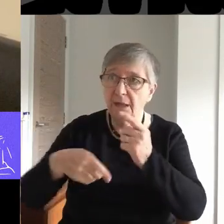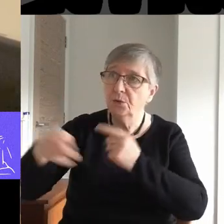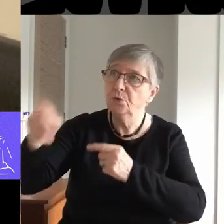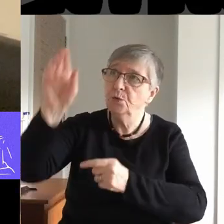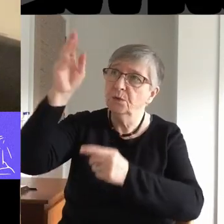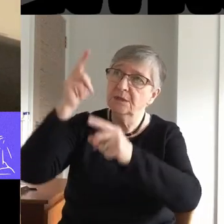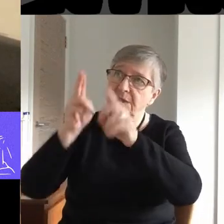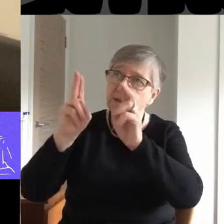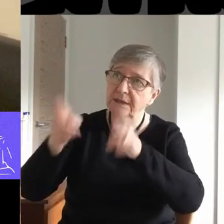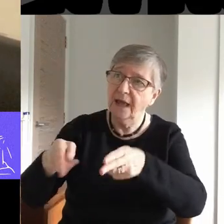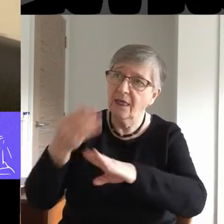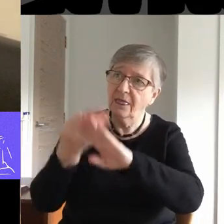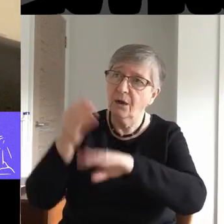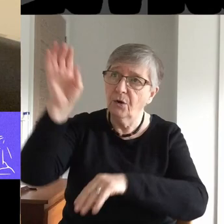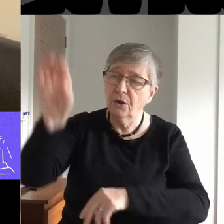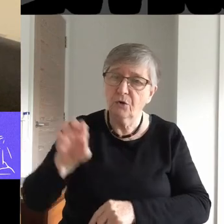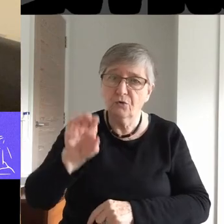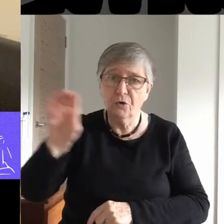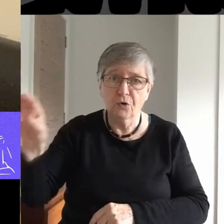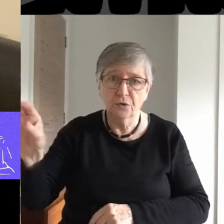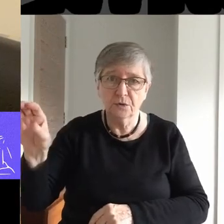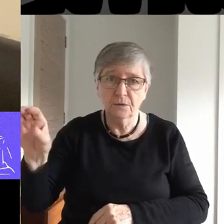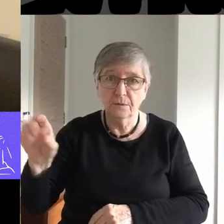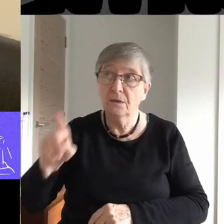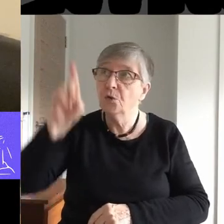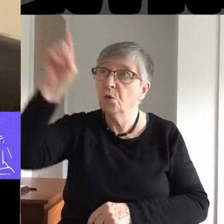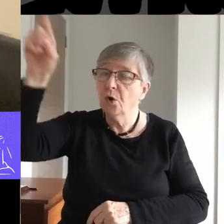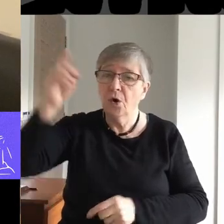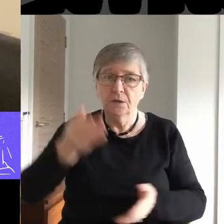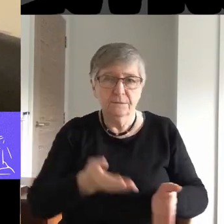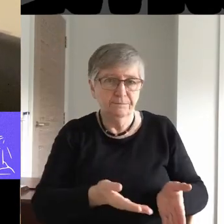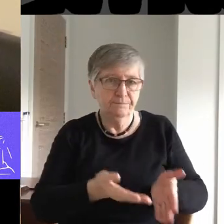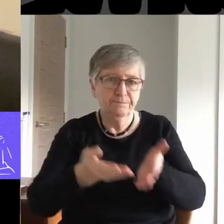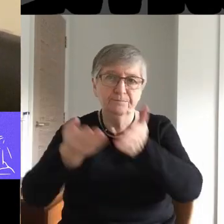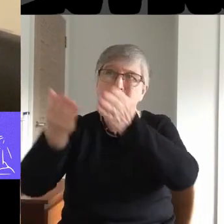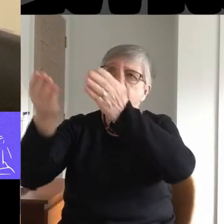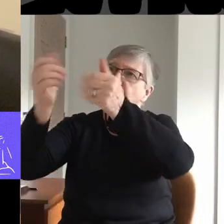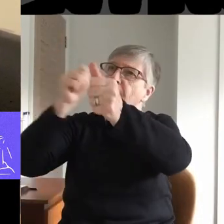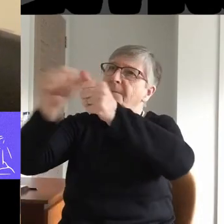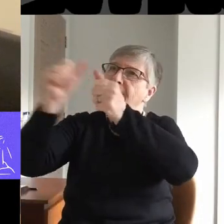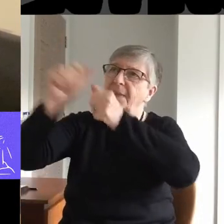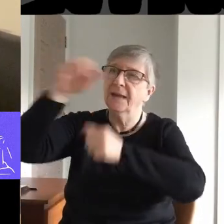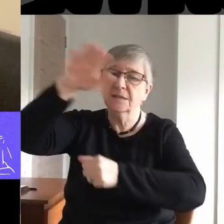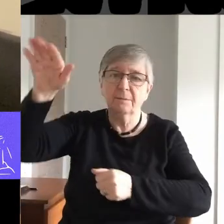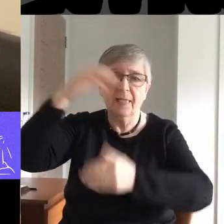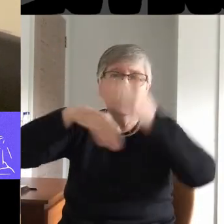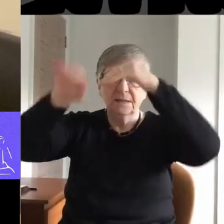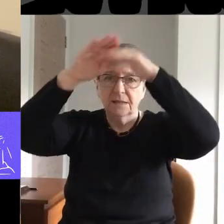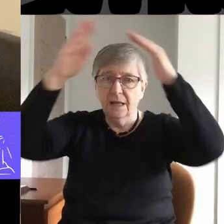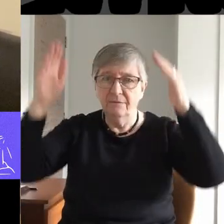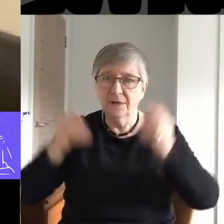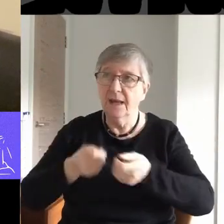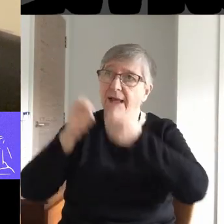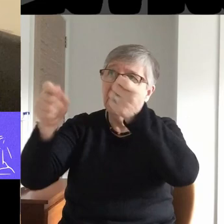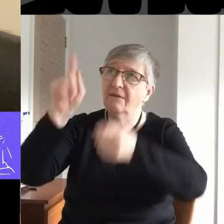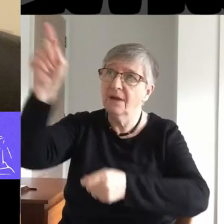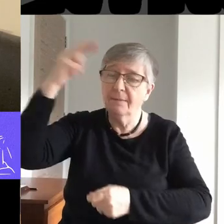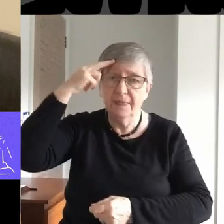cross. Therefore God exalted him to the highest place and gave him the name that is above every